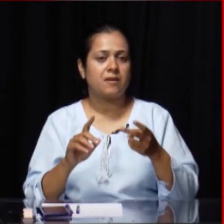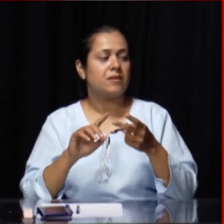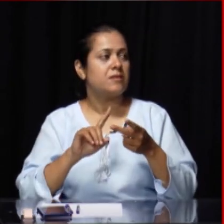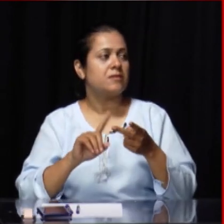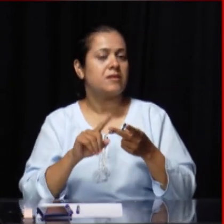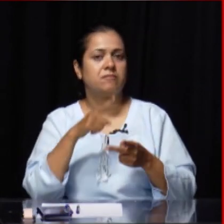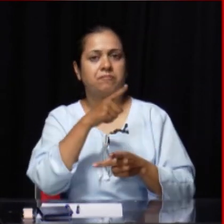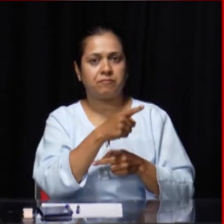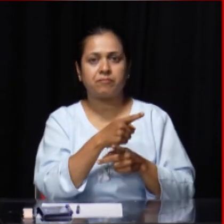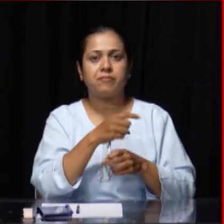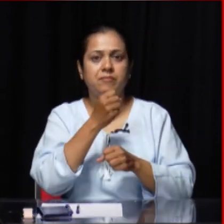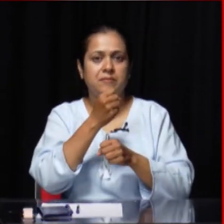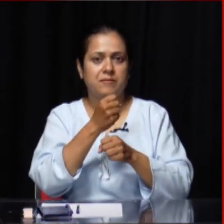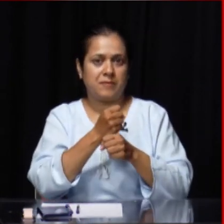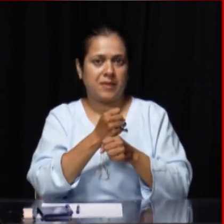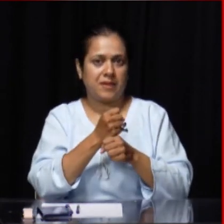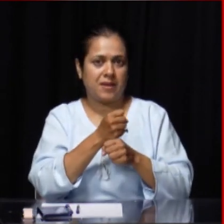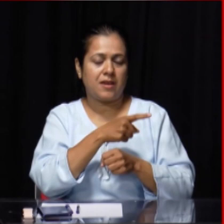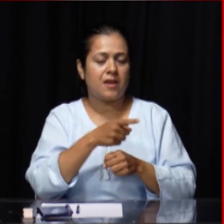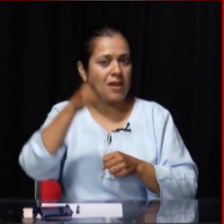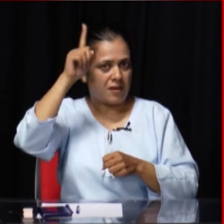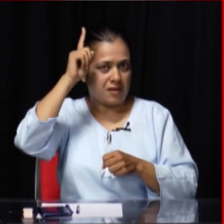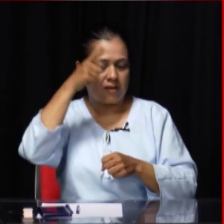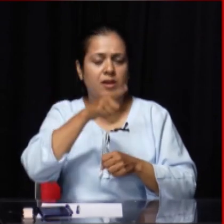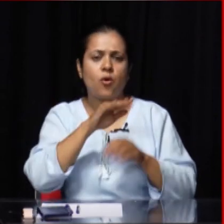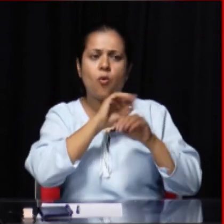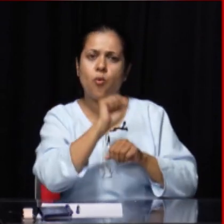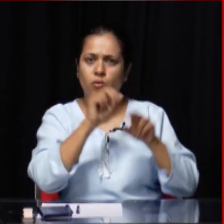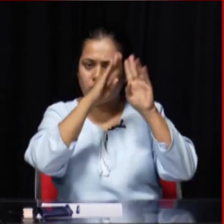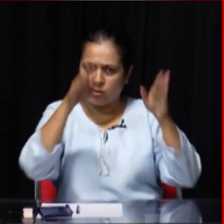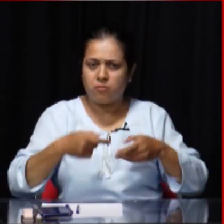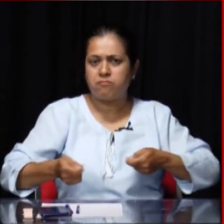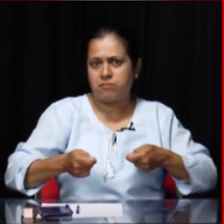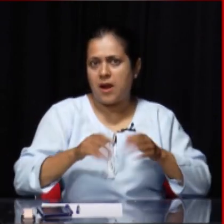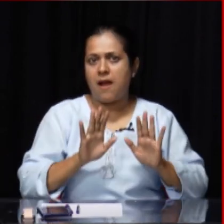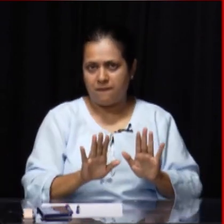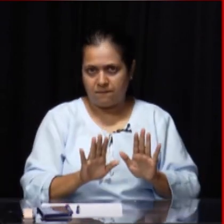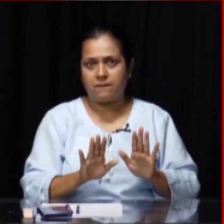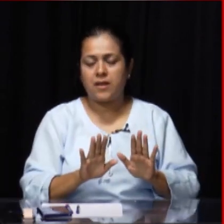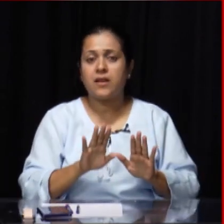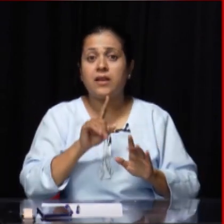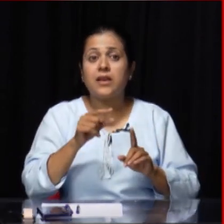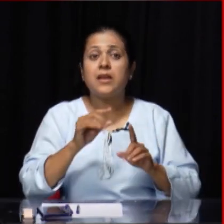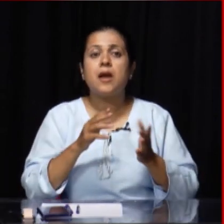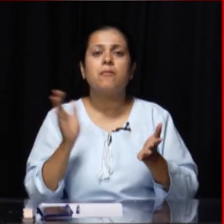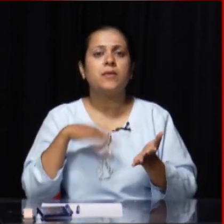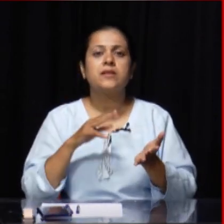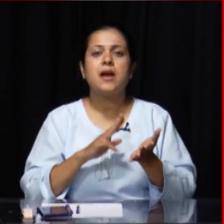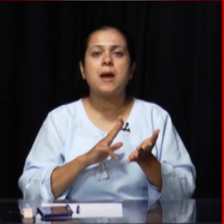to Gaurish Malgaonkar. He is a businessman. He has his shop. He is from MAPSA. He is president of